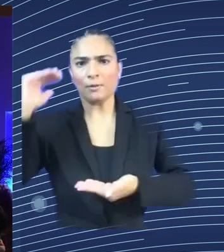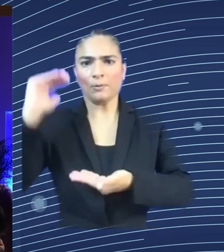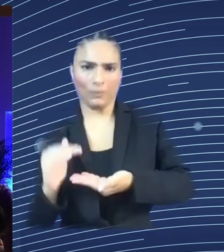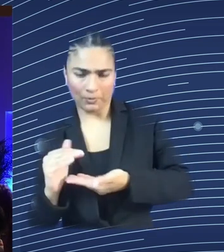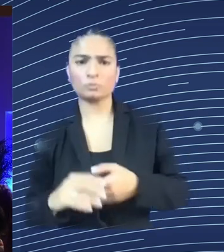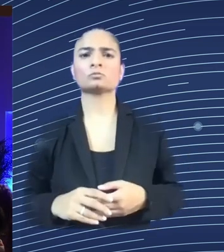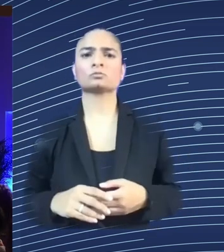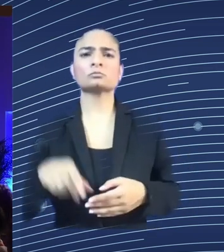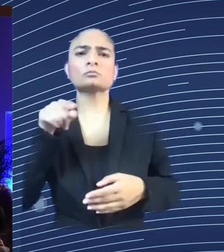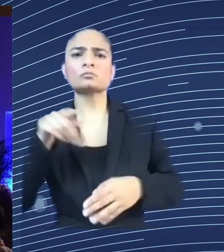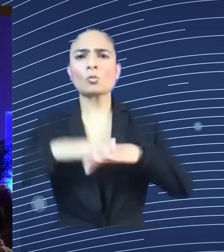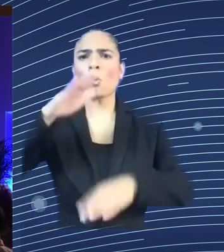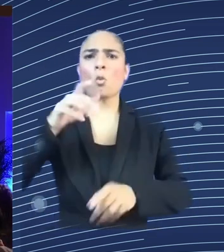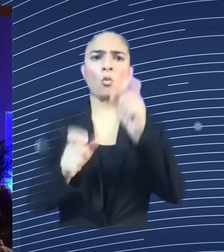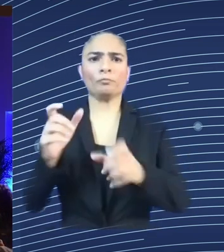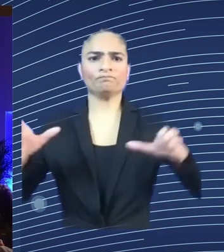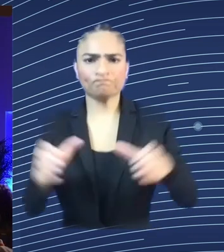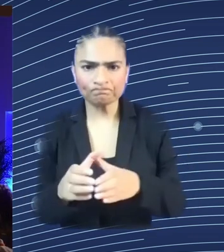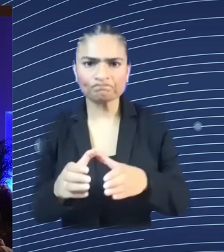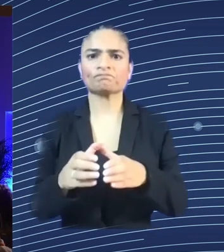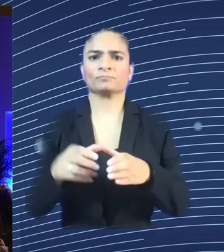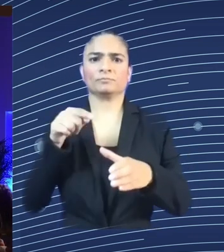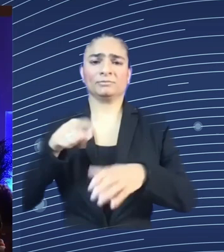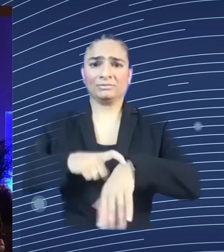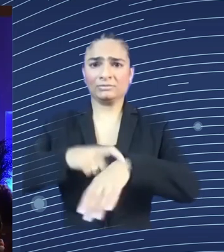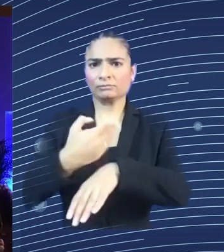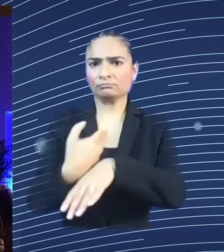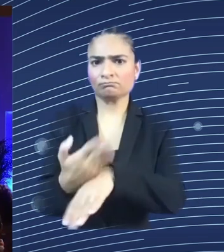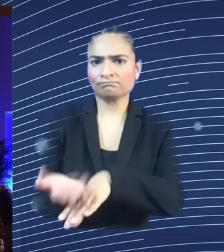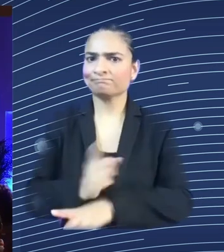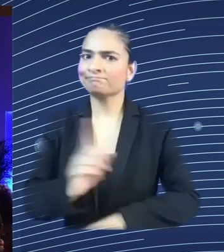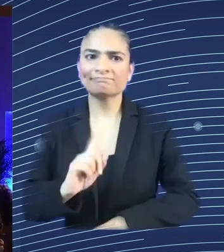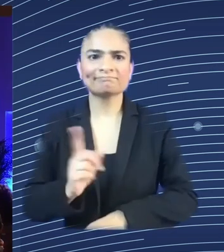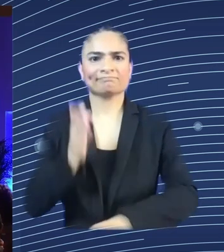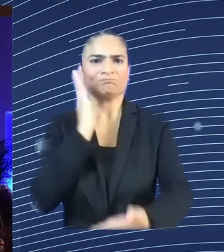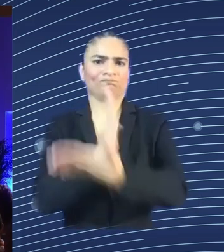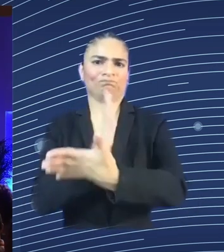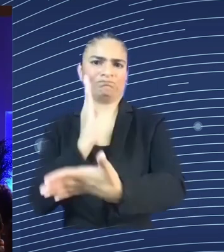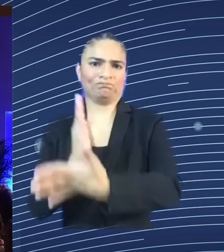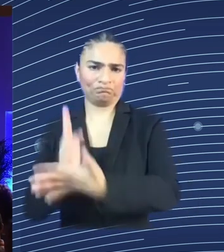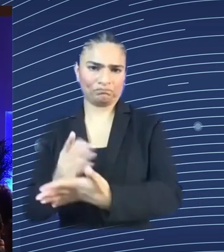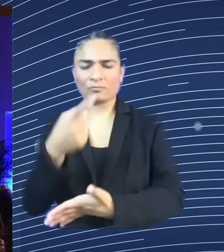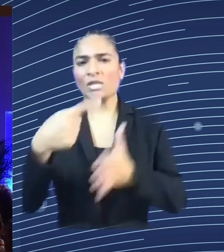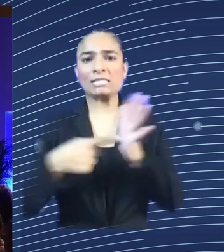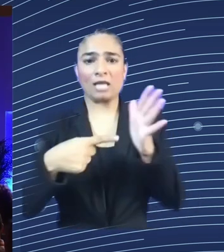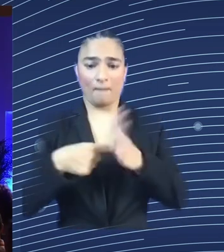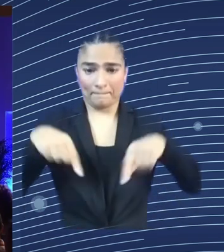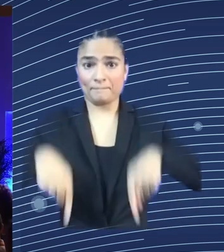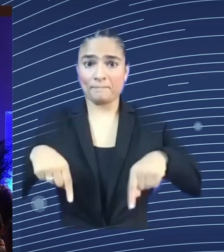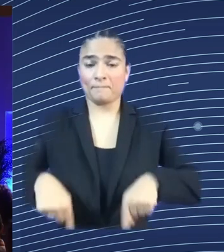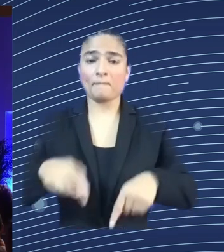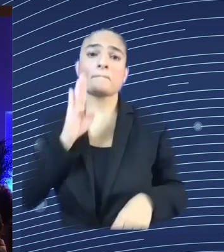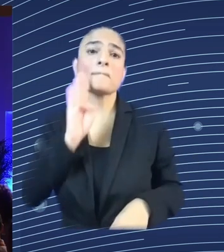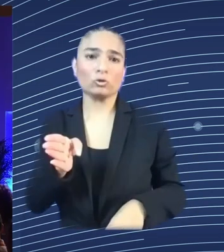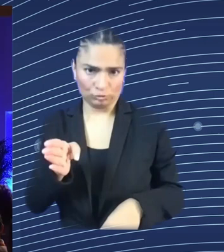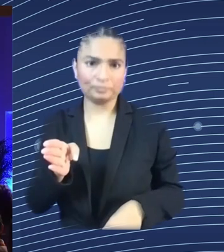What would you say to that, to like, you know, the about human oversight and sometimes, you know, the four eyes